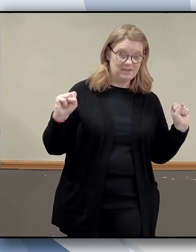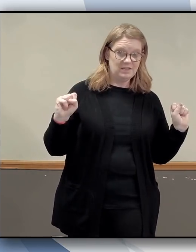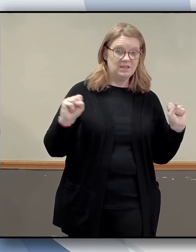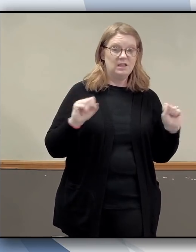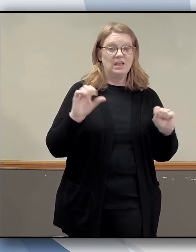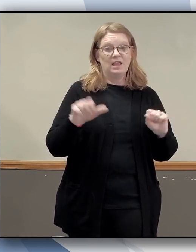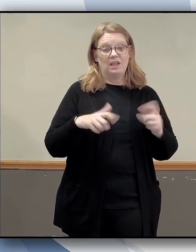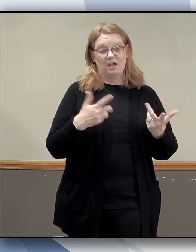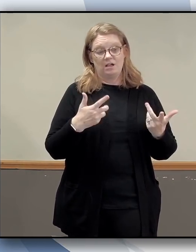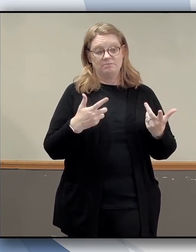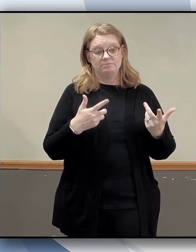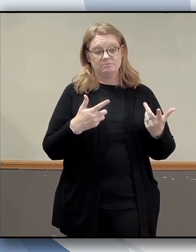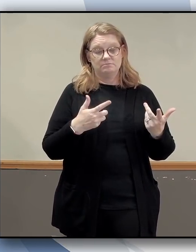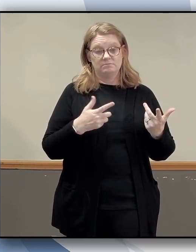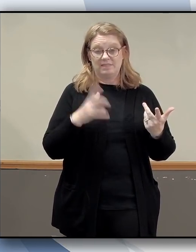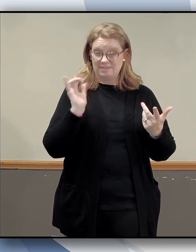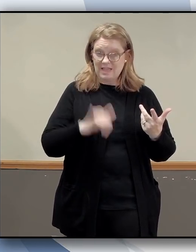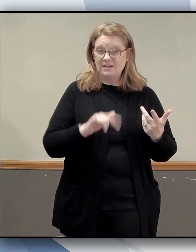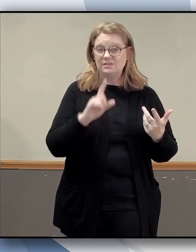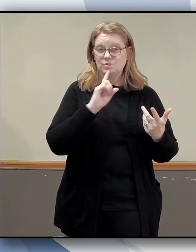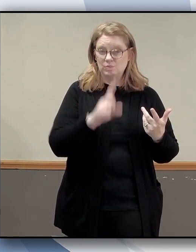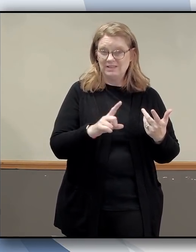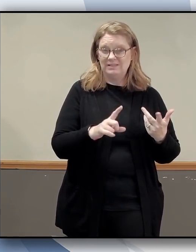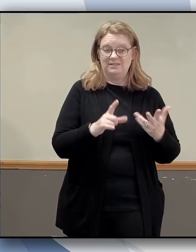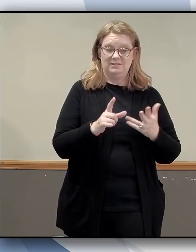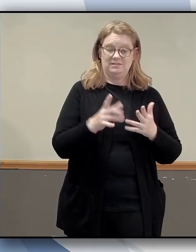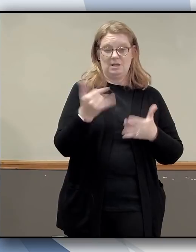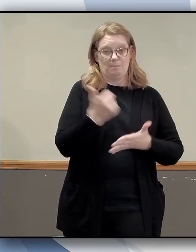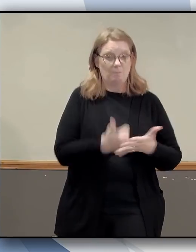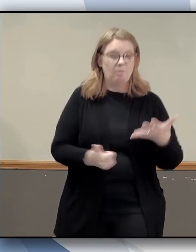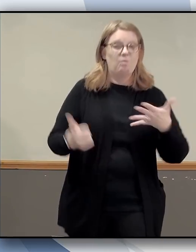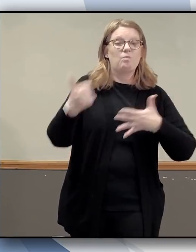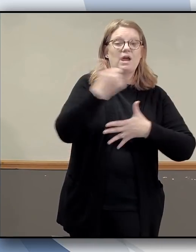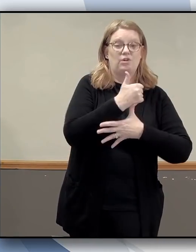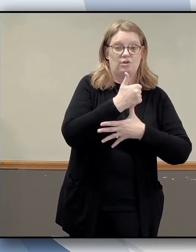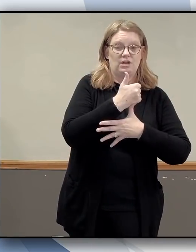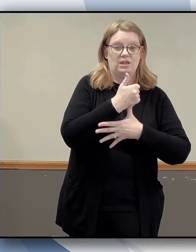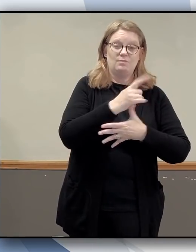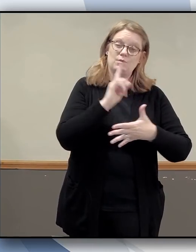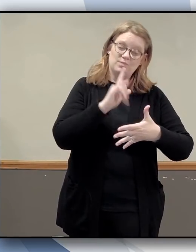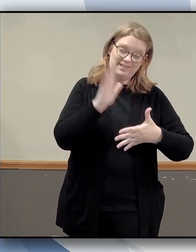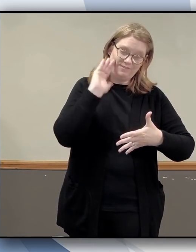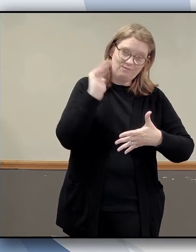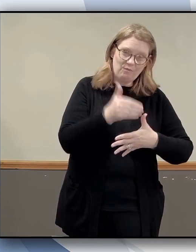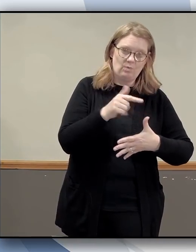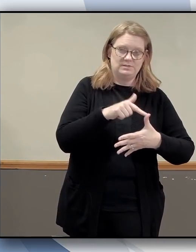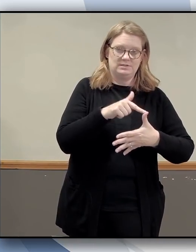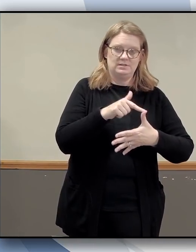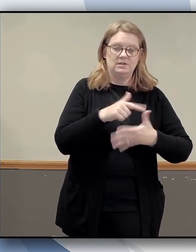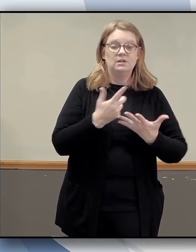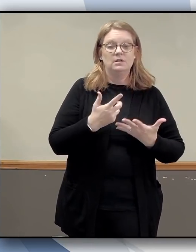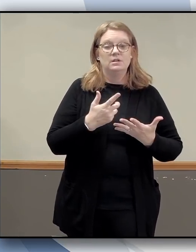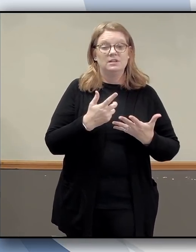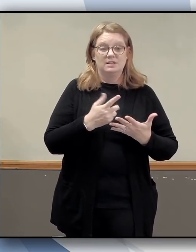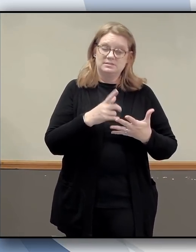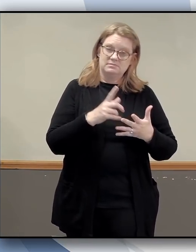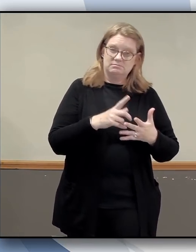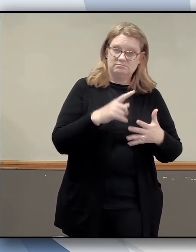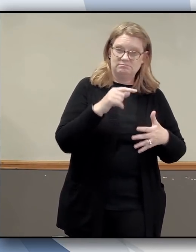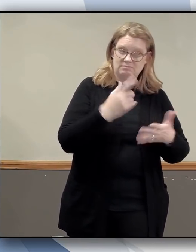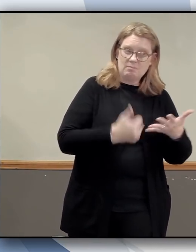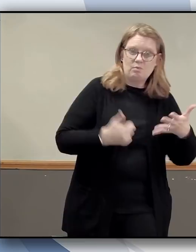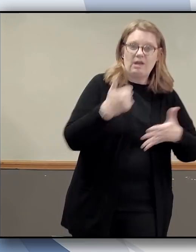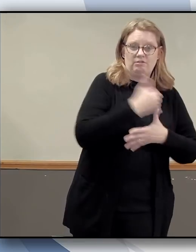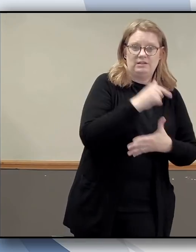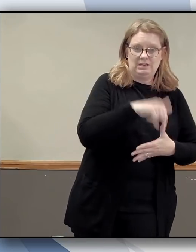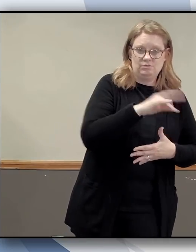living settings is an urgent priority for North Dakota. Social isolation because of COVID-19 visitor